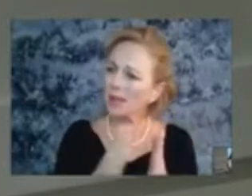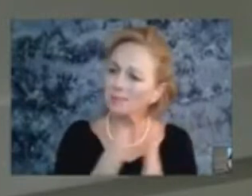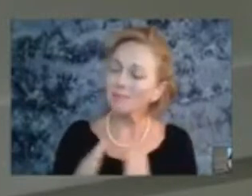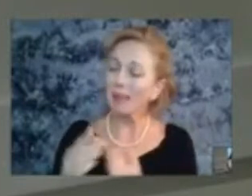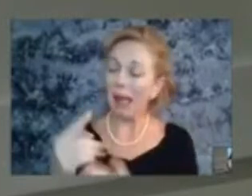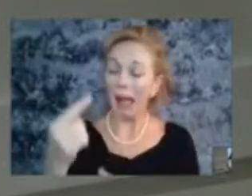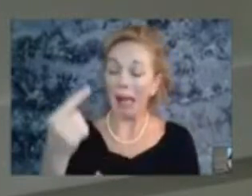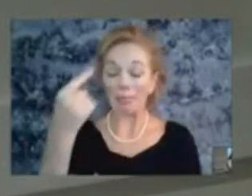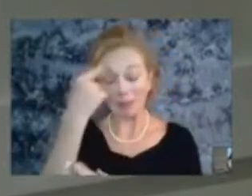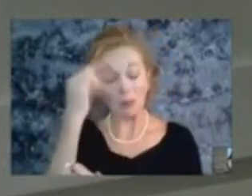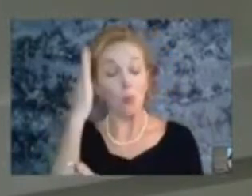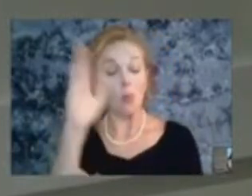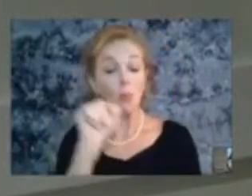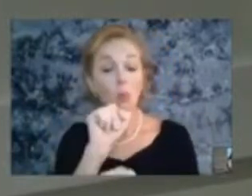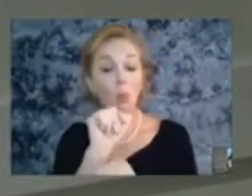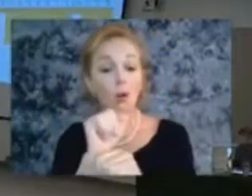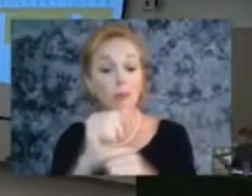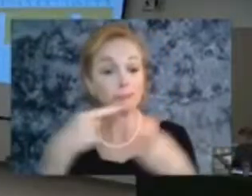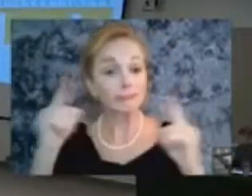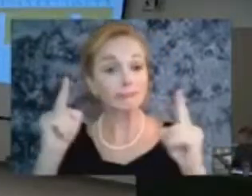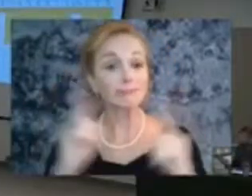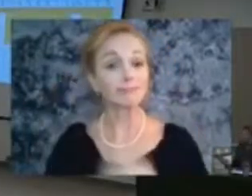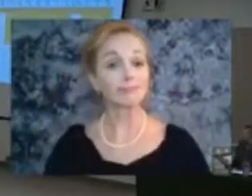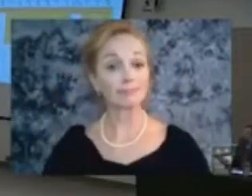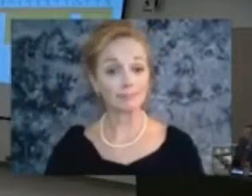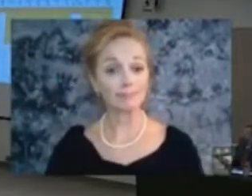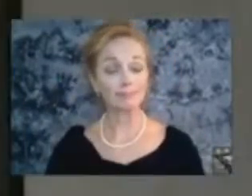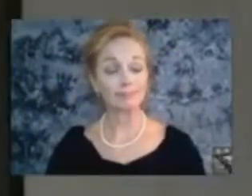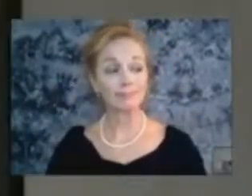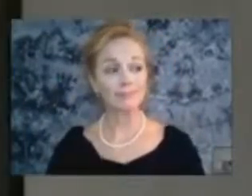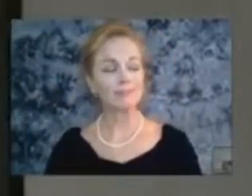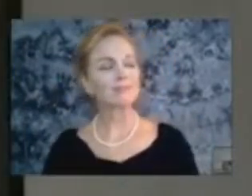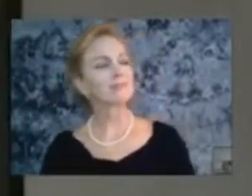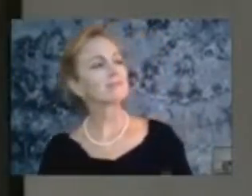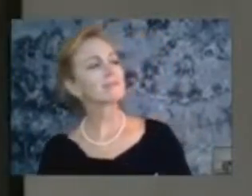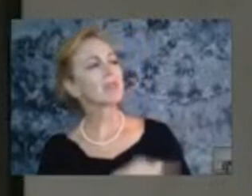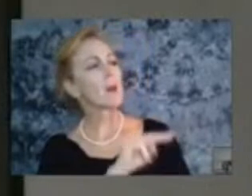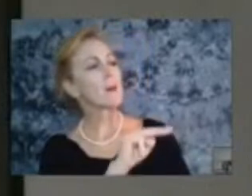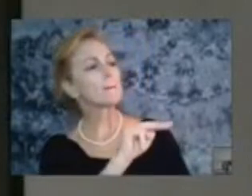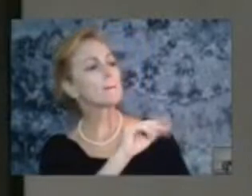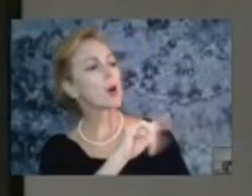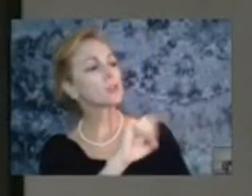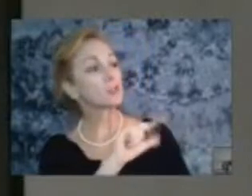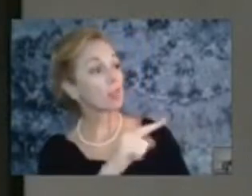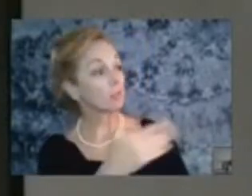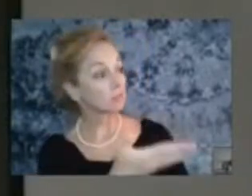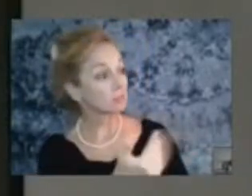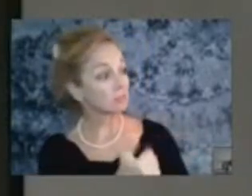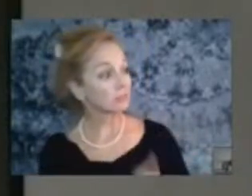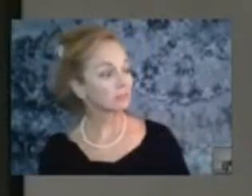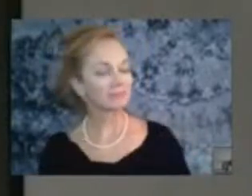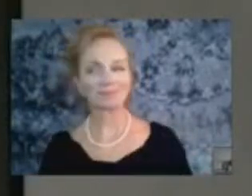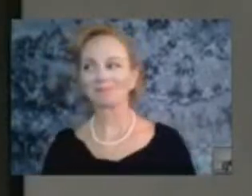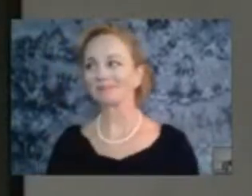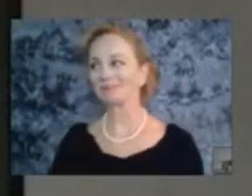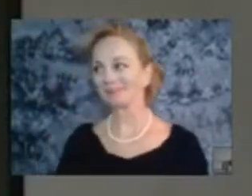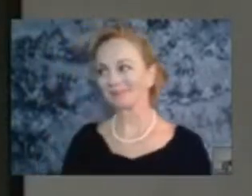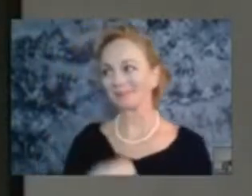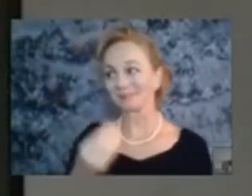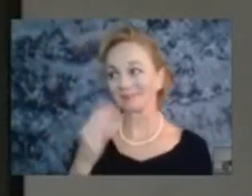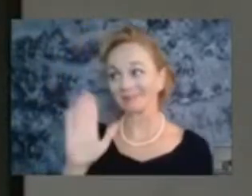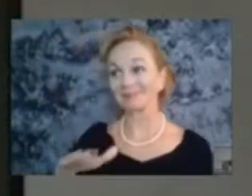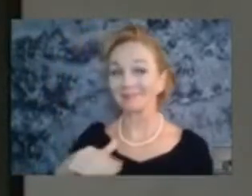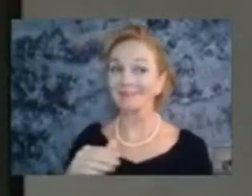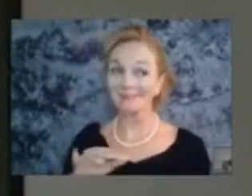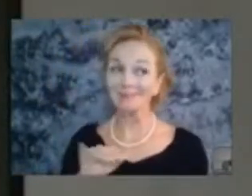Ms. Marshall? You know, you can hear my colleagues have differing opinions, and our community has